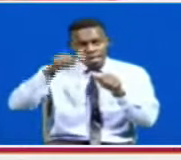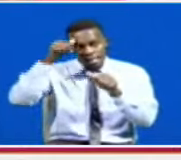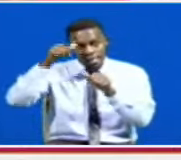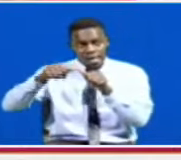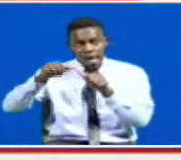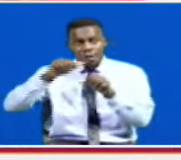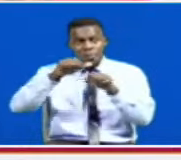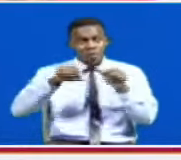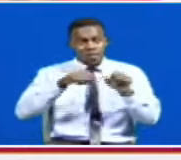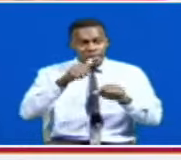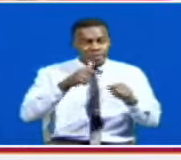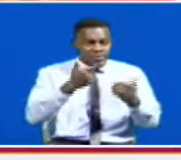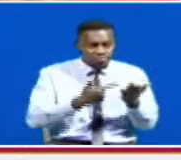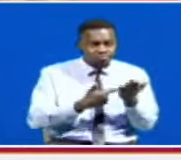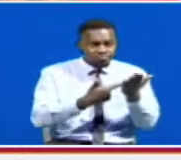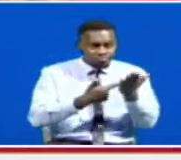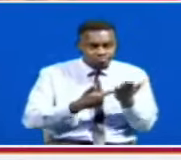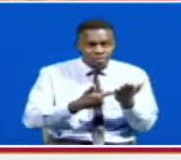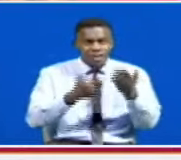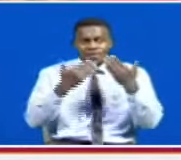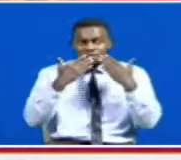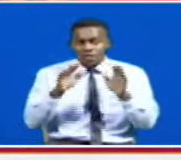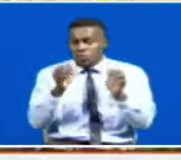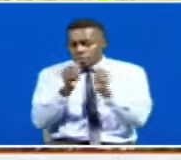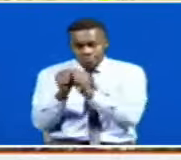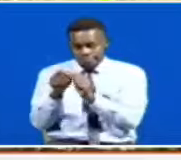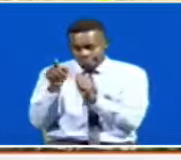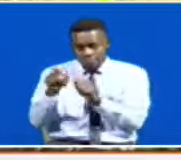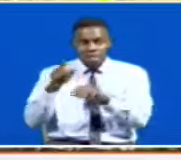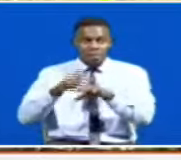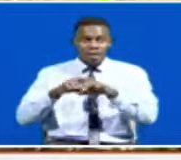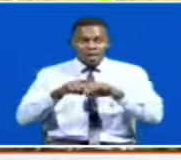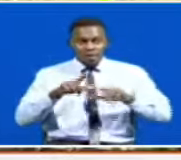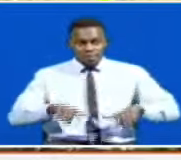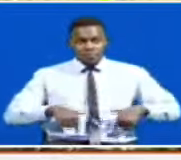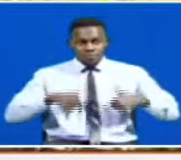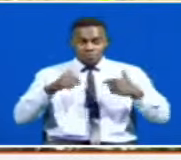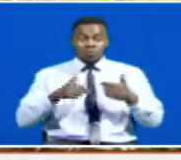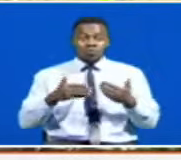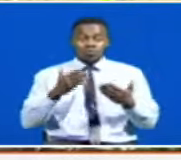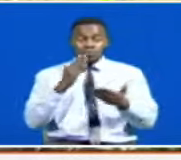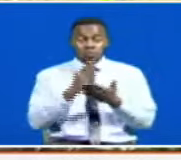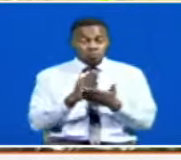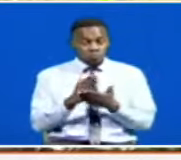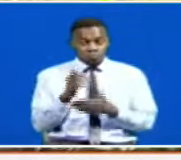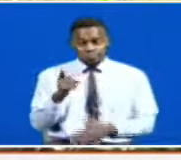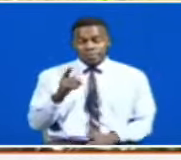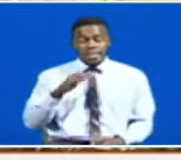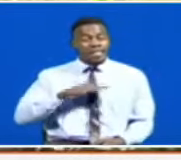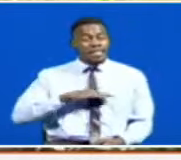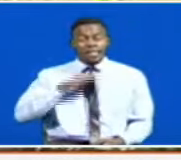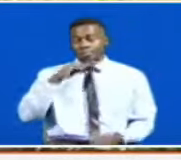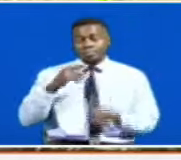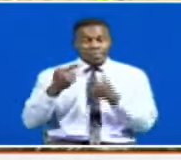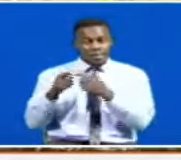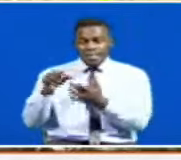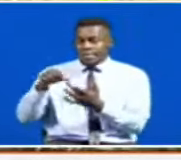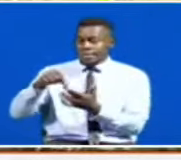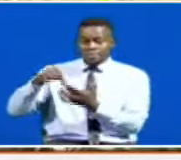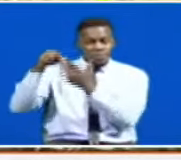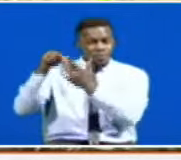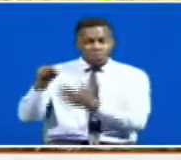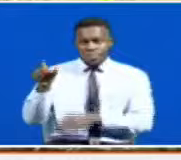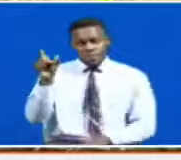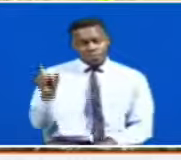na kupiga gumzo pamoja na Lizzie alipokuwa hai. We have lost somebody very special, very